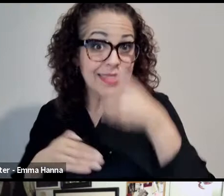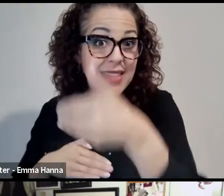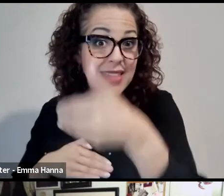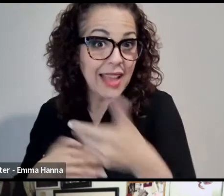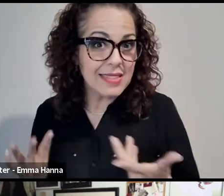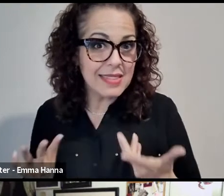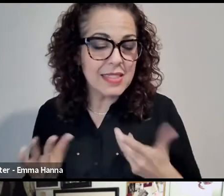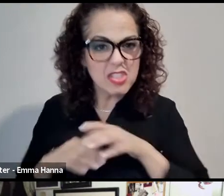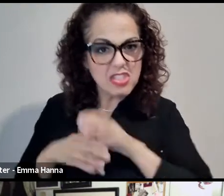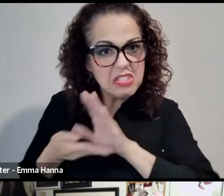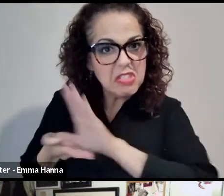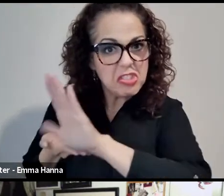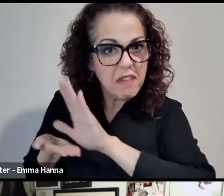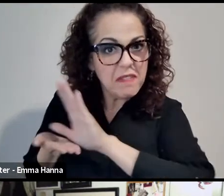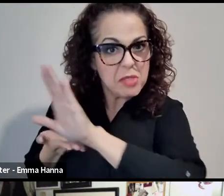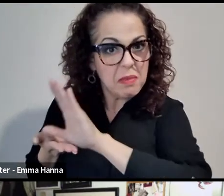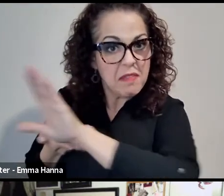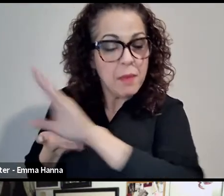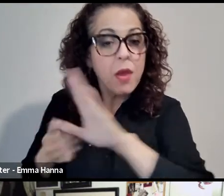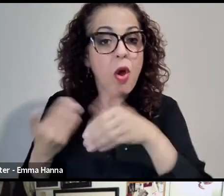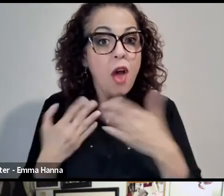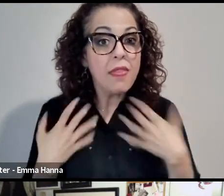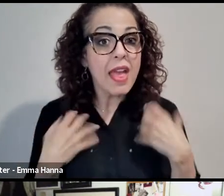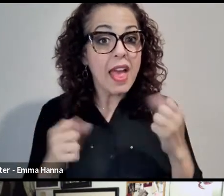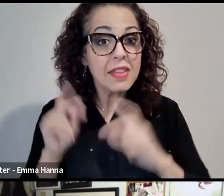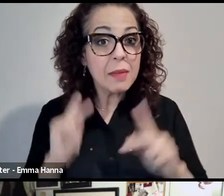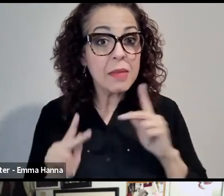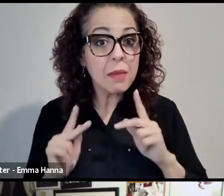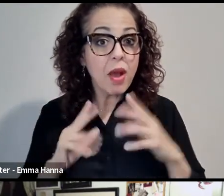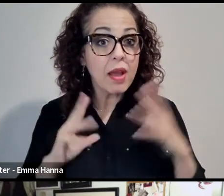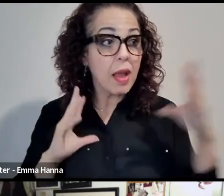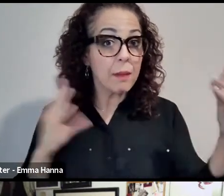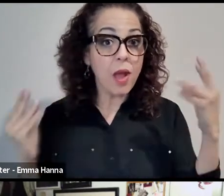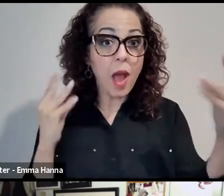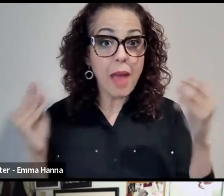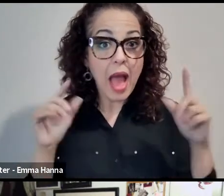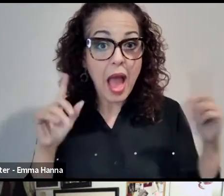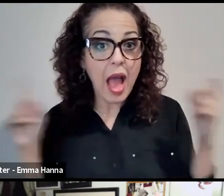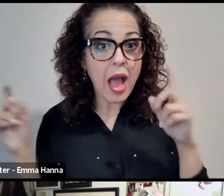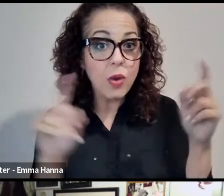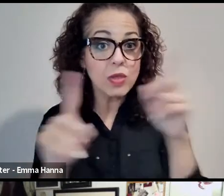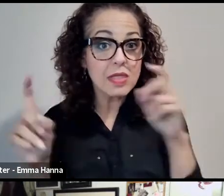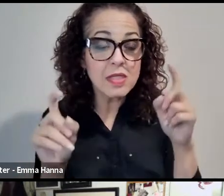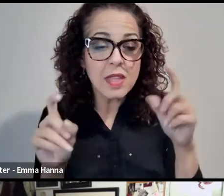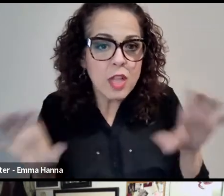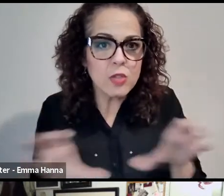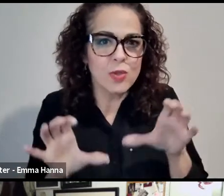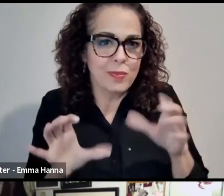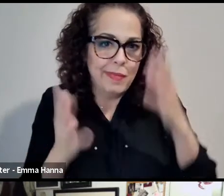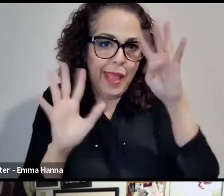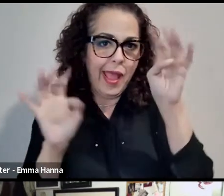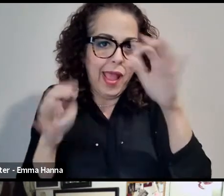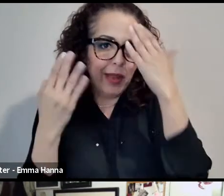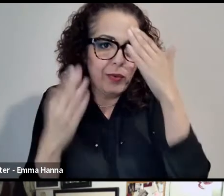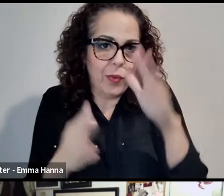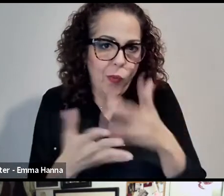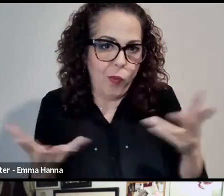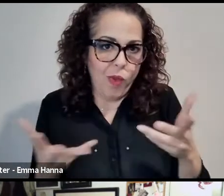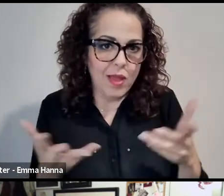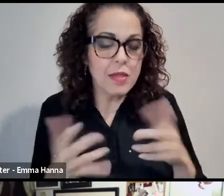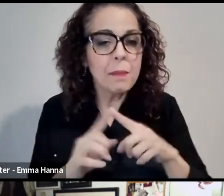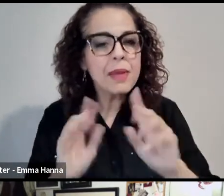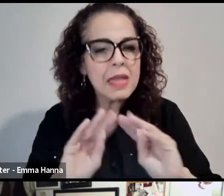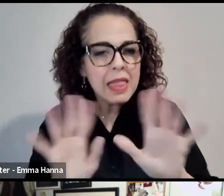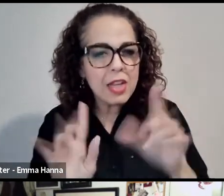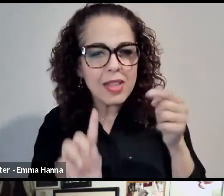know, shove them away, and then all the healthy people can come out and I don't know what. And But clearly it's not about